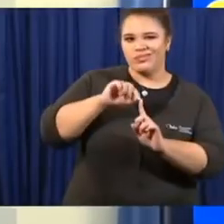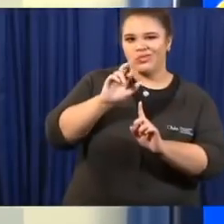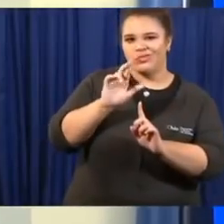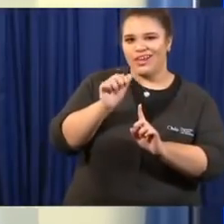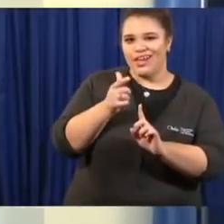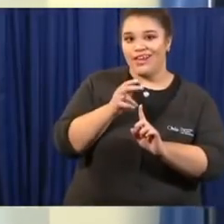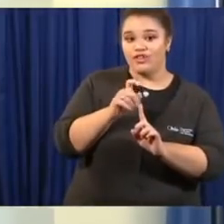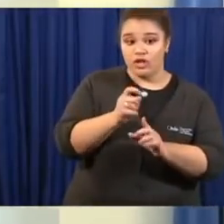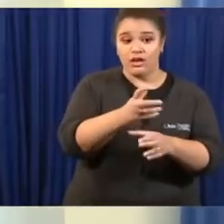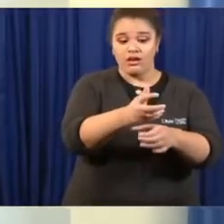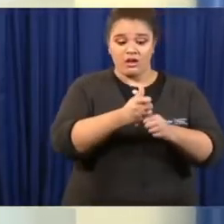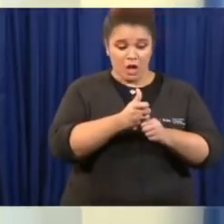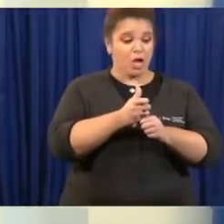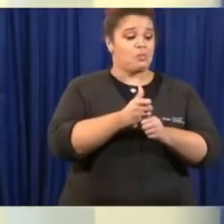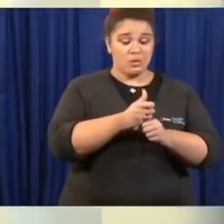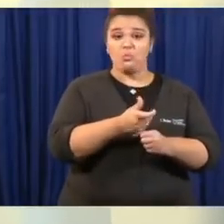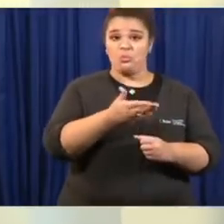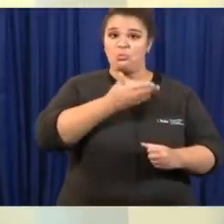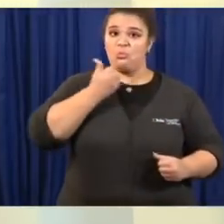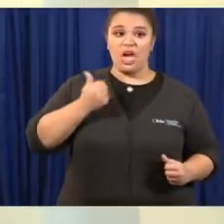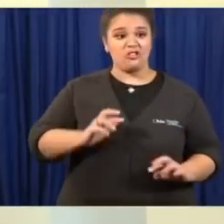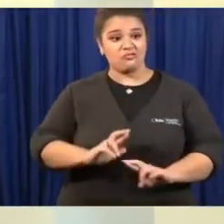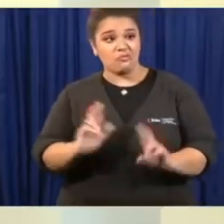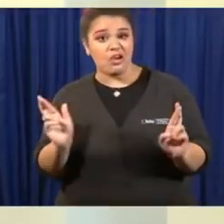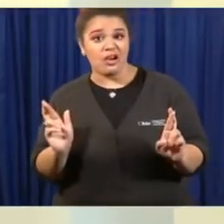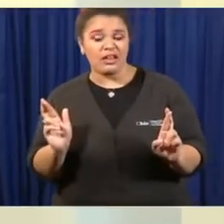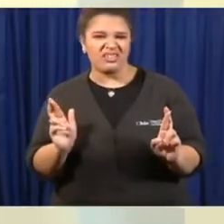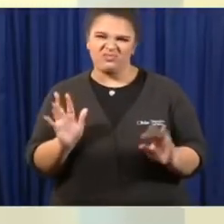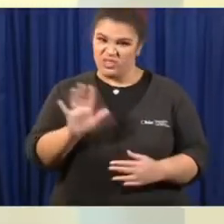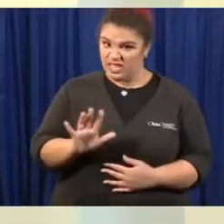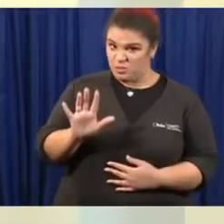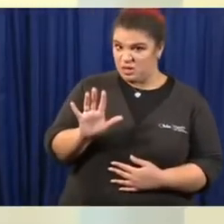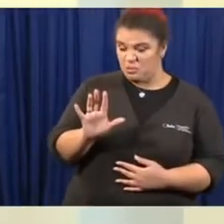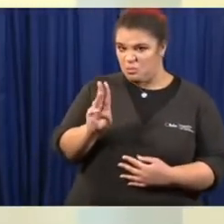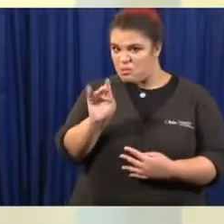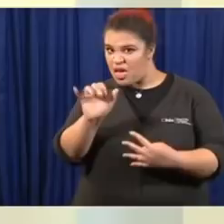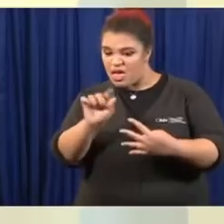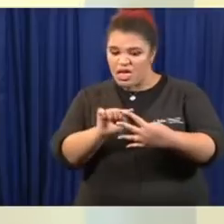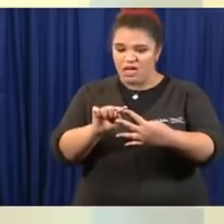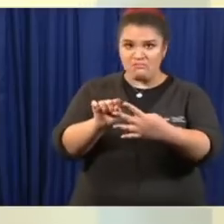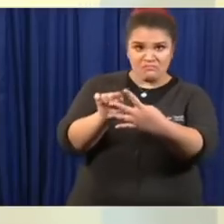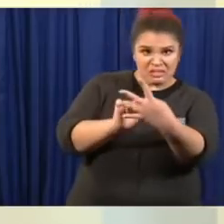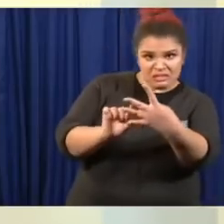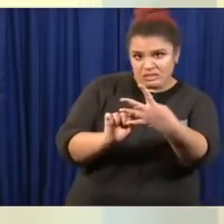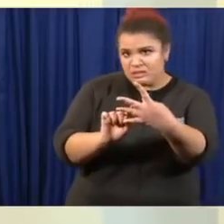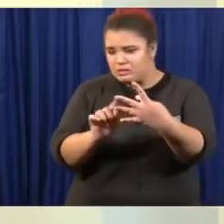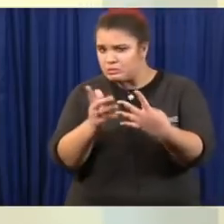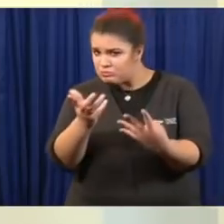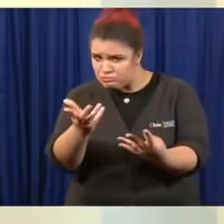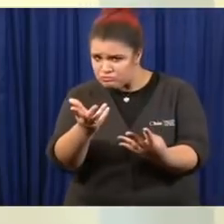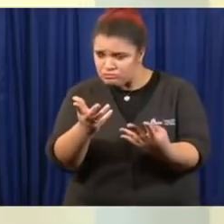place, I guess, will we be mid-May when we do get that part of the test in?